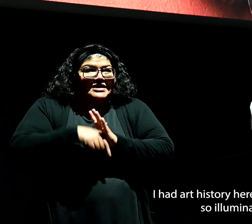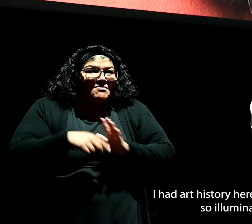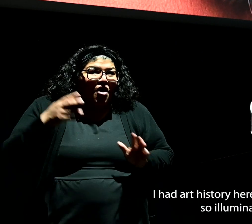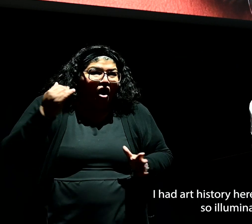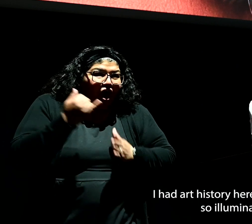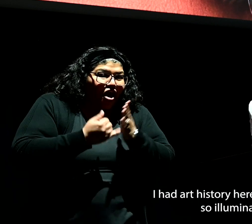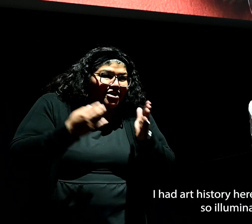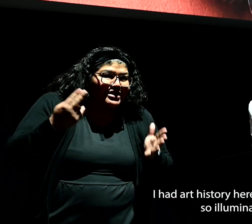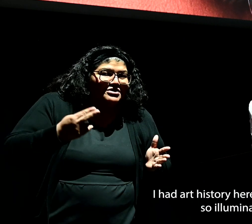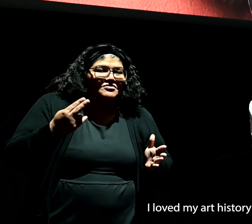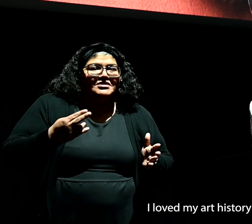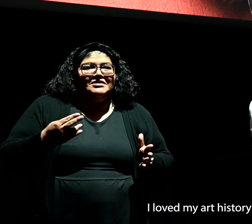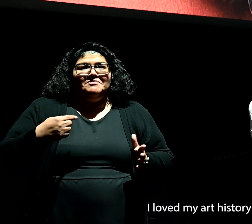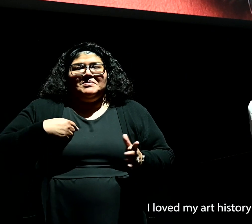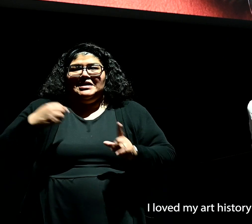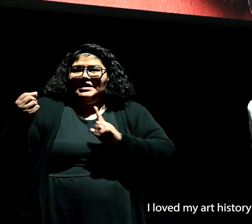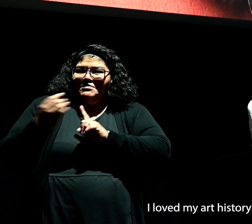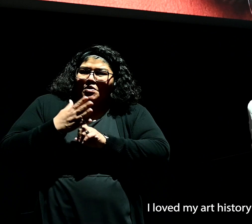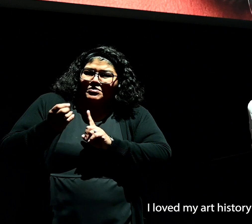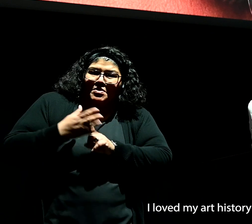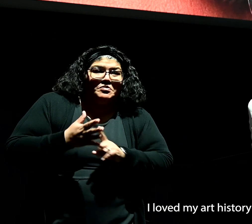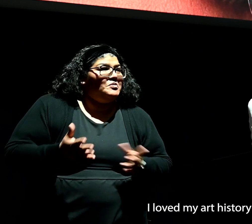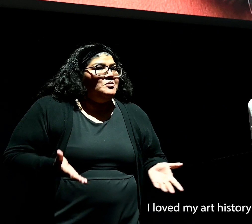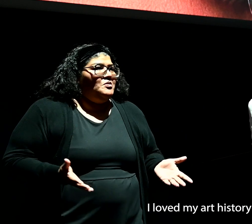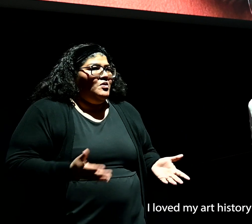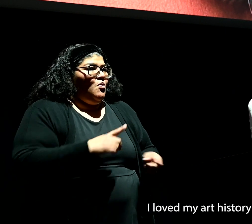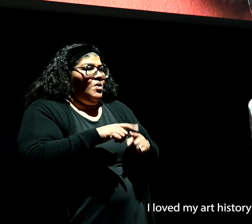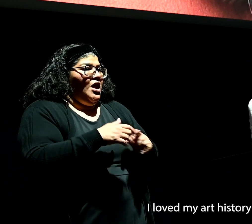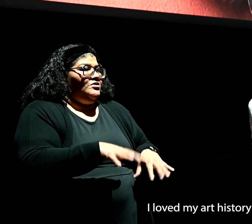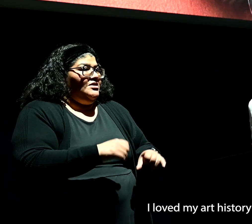here that was like so illuminating. I love my art history class here.